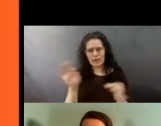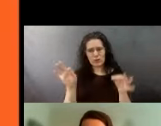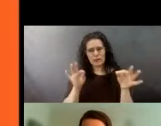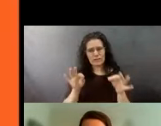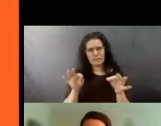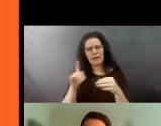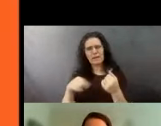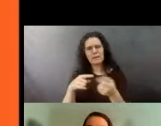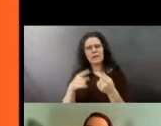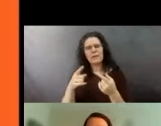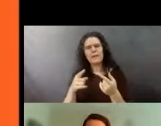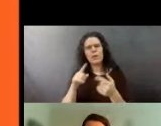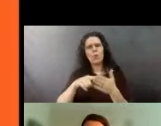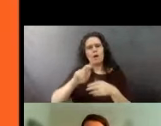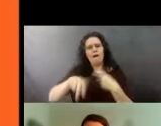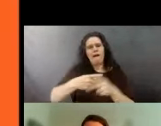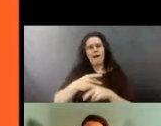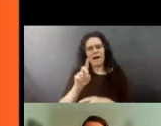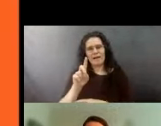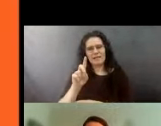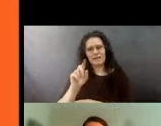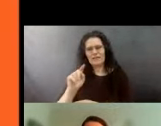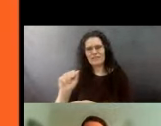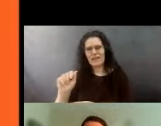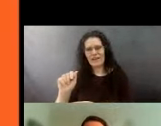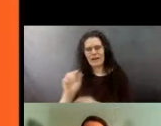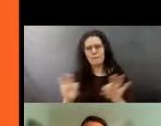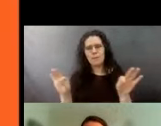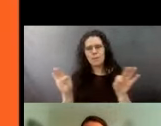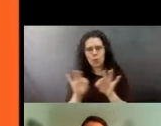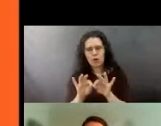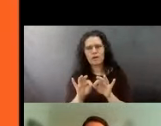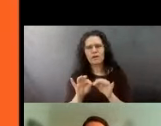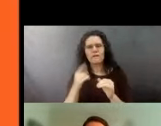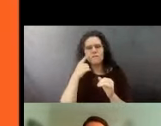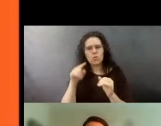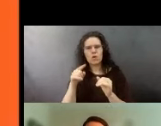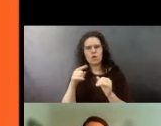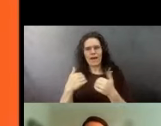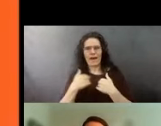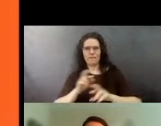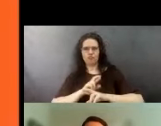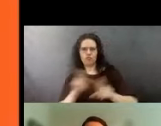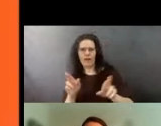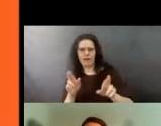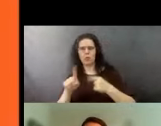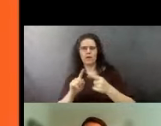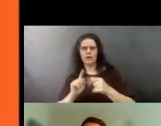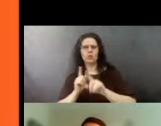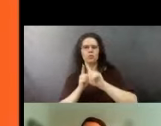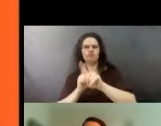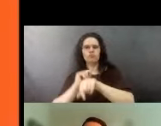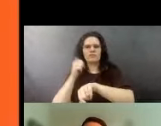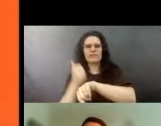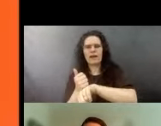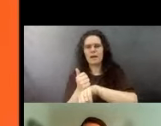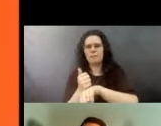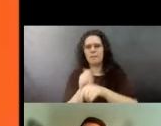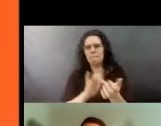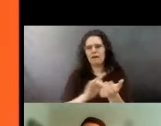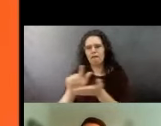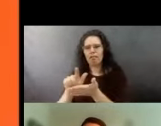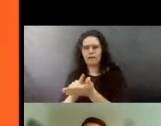a medical legal partnership or the individual partner seeking to form a partnership be looking to have or to